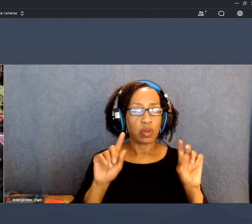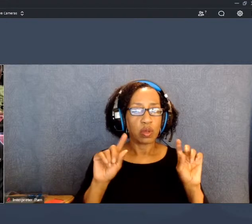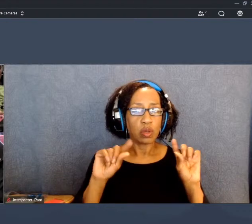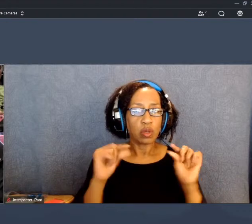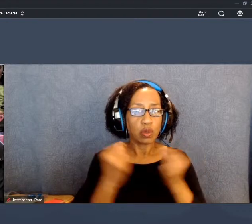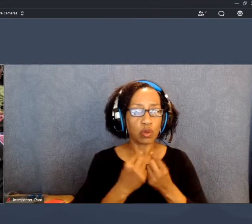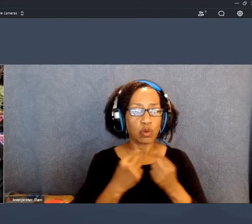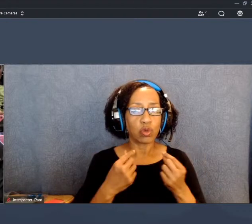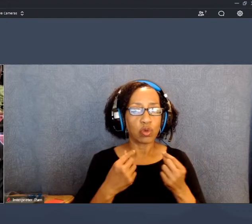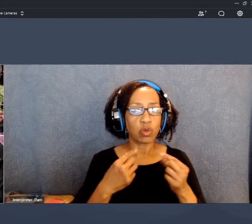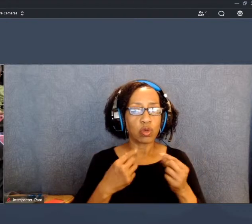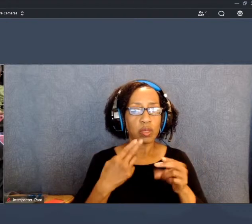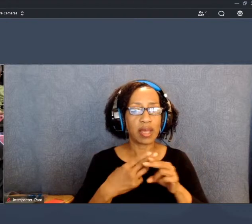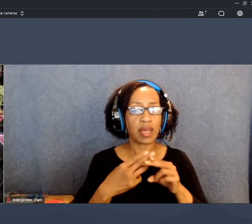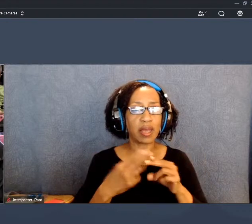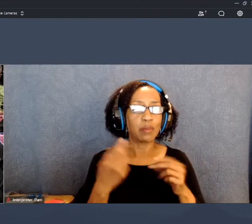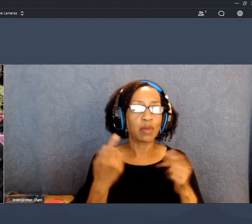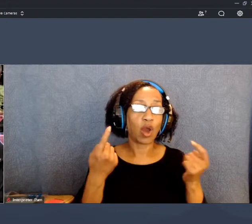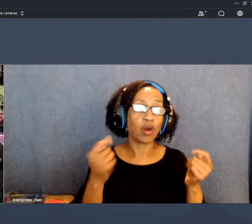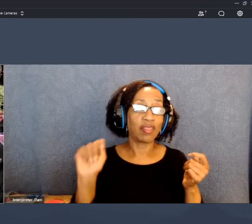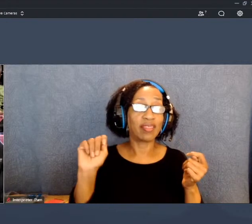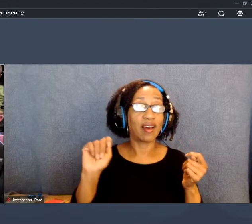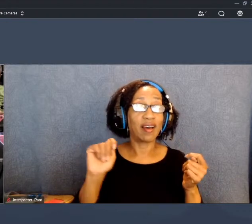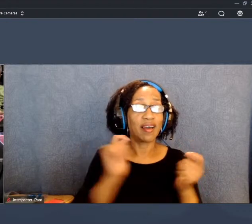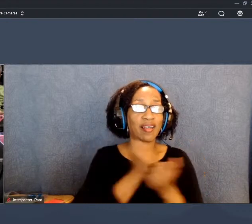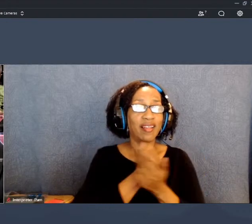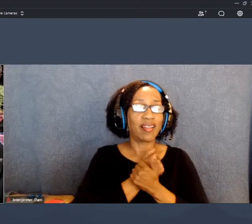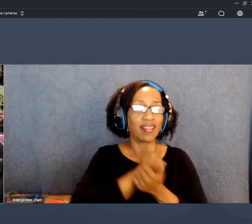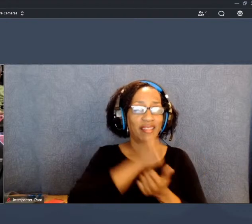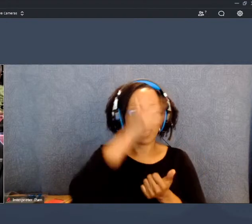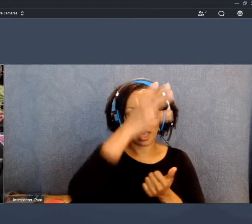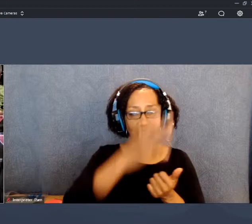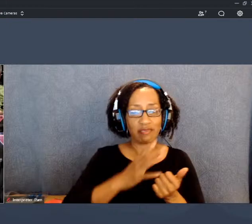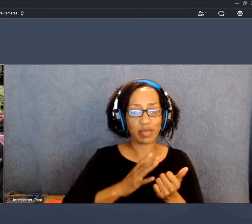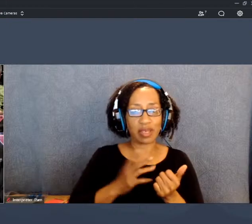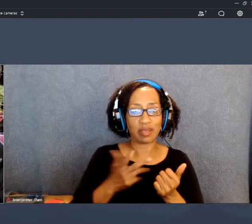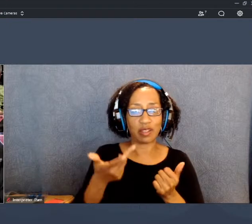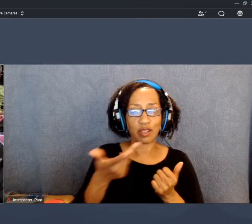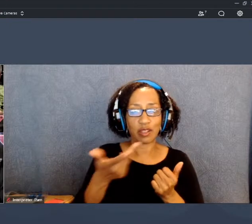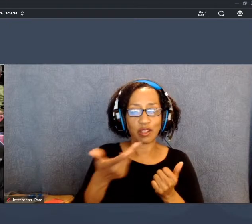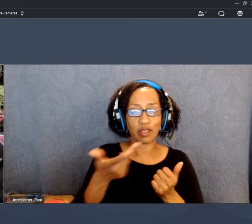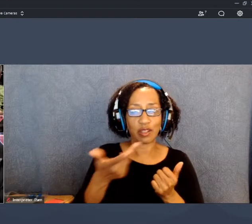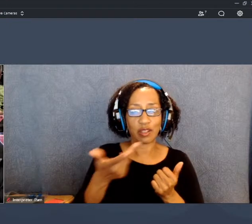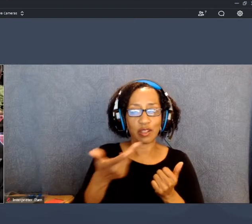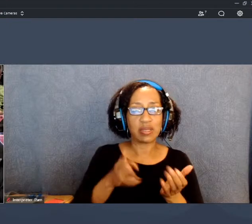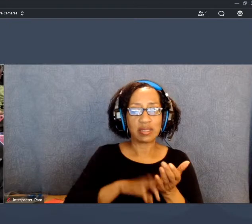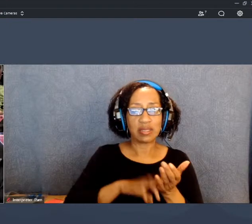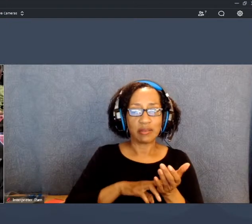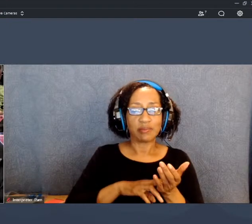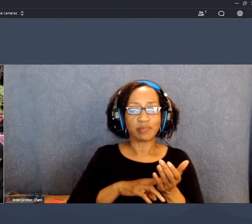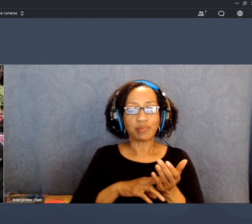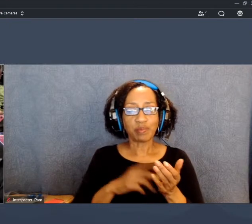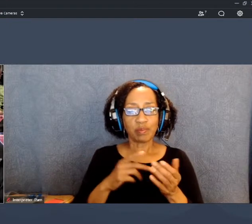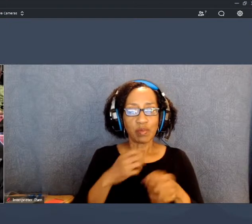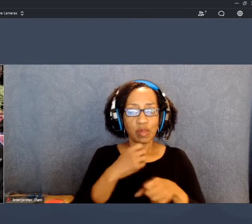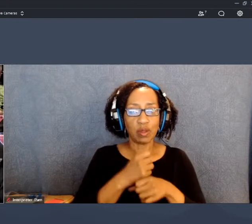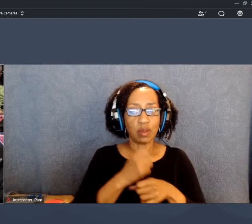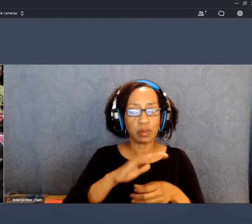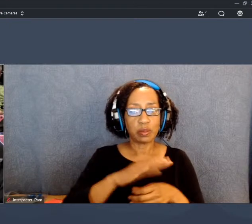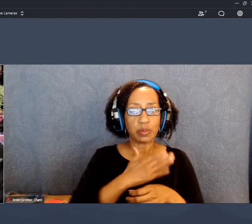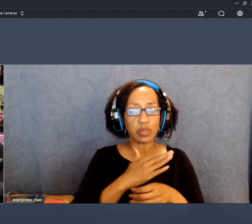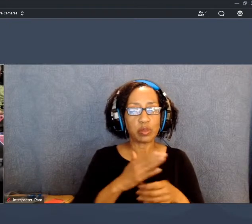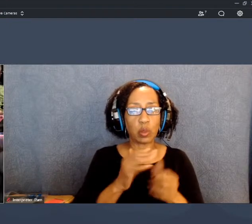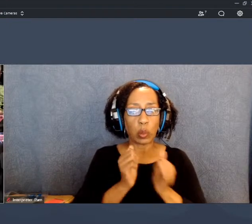Love Men, the group became a trio and signed its first record deal with a subsidiary of Stax